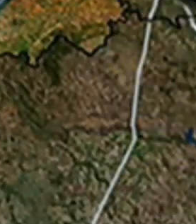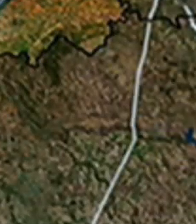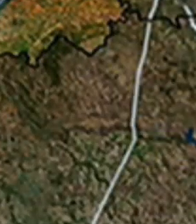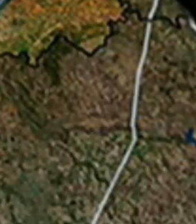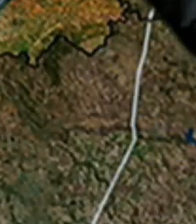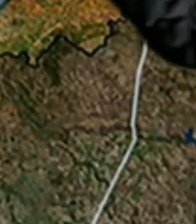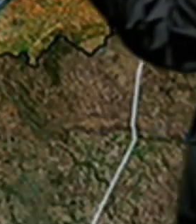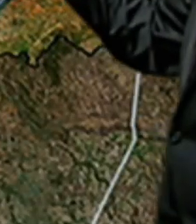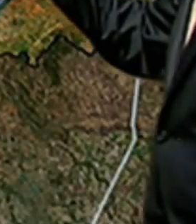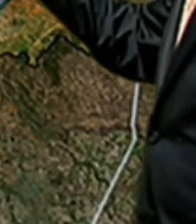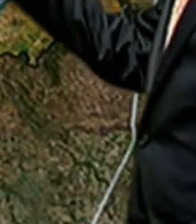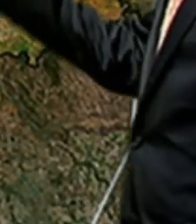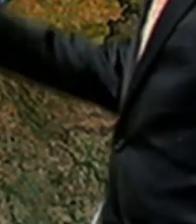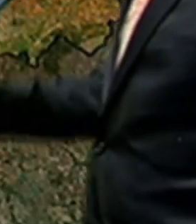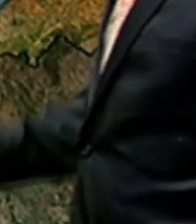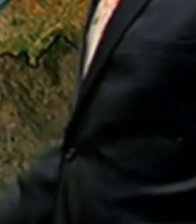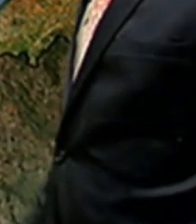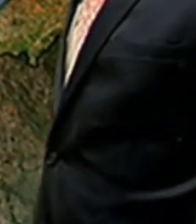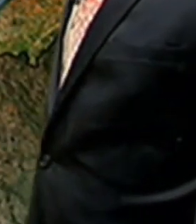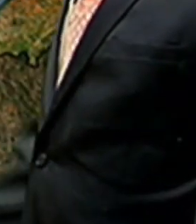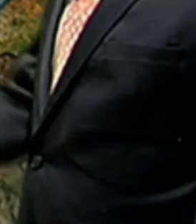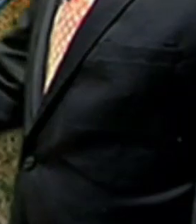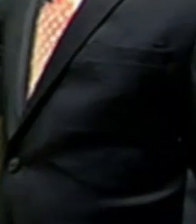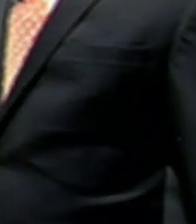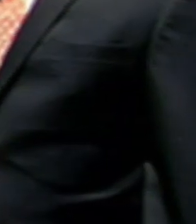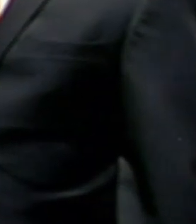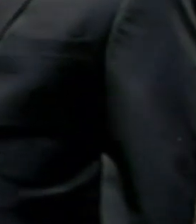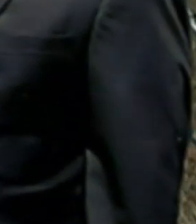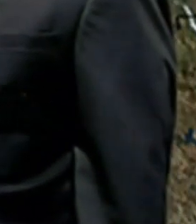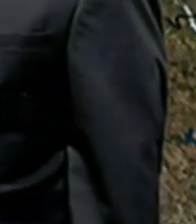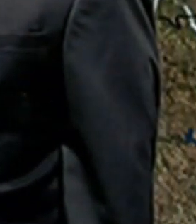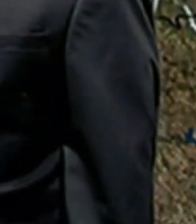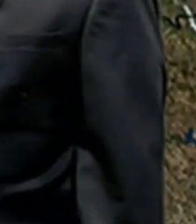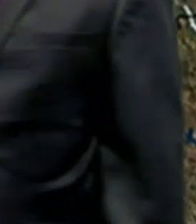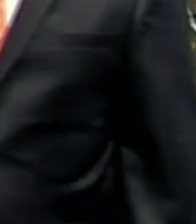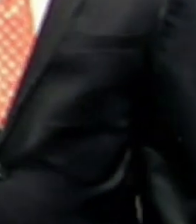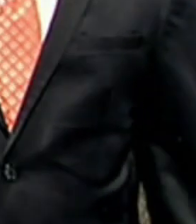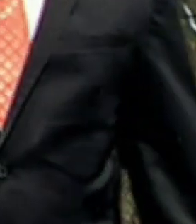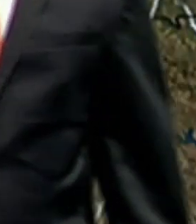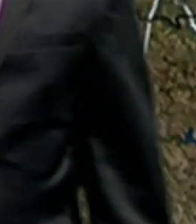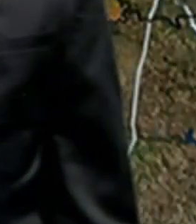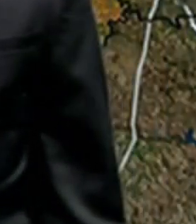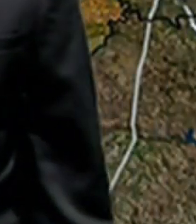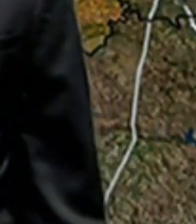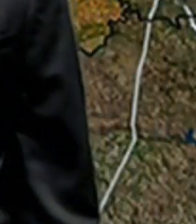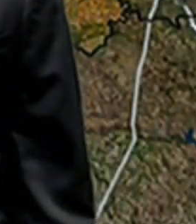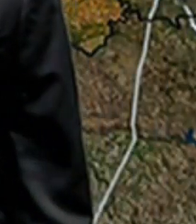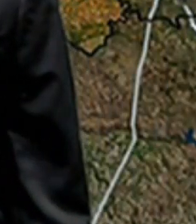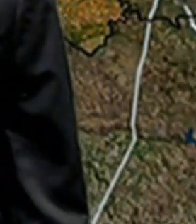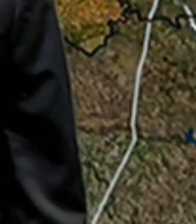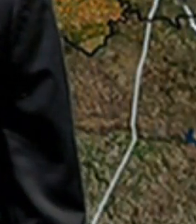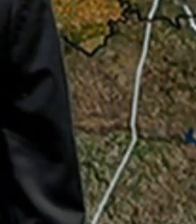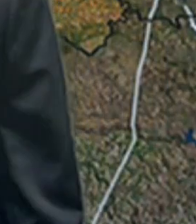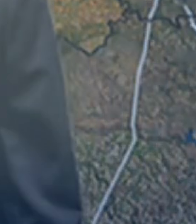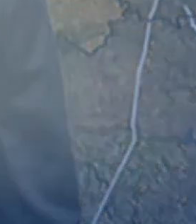bo Rustenburg le a fiša la ka Moswane 32 go tsena bjale ka bo Lichtenburg le ka Mahikeng magešo go tšwa gona ke re mošate